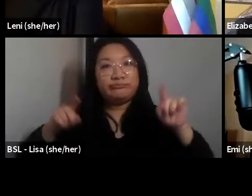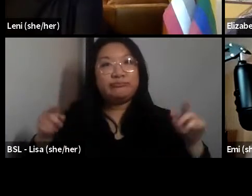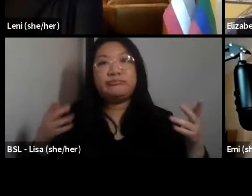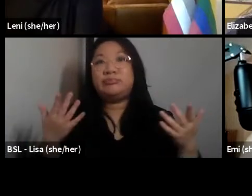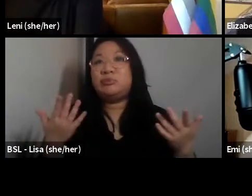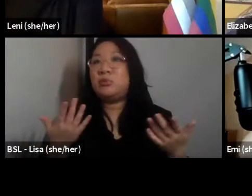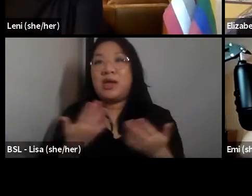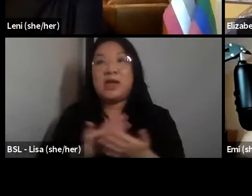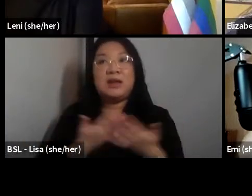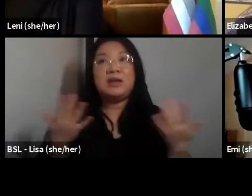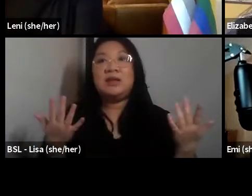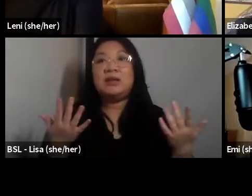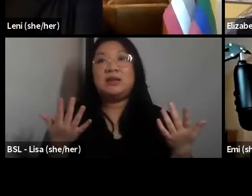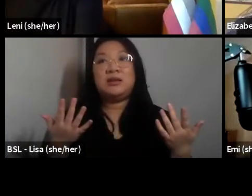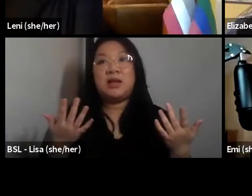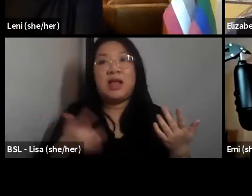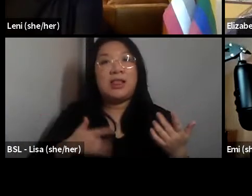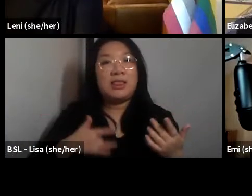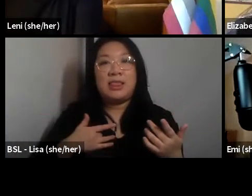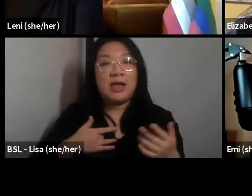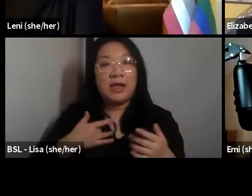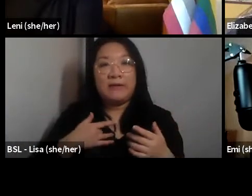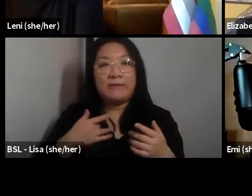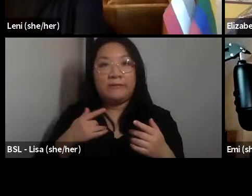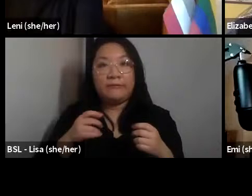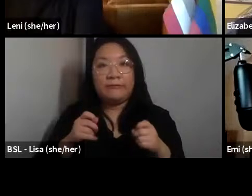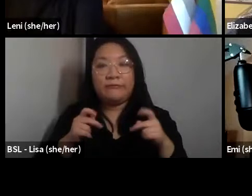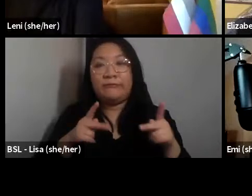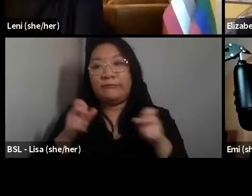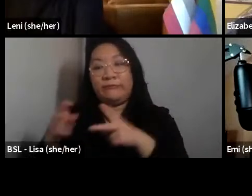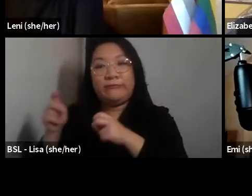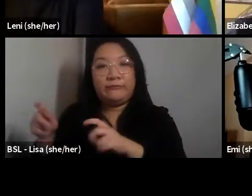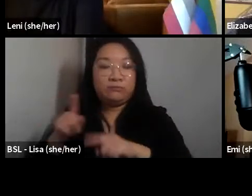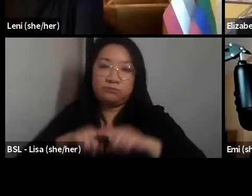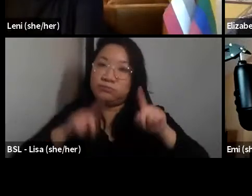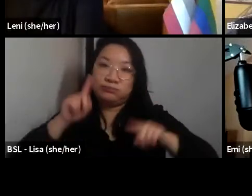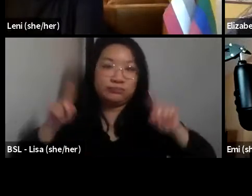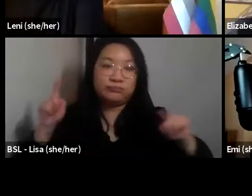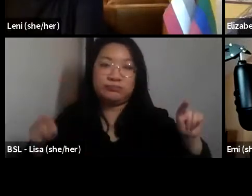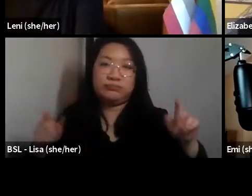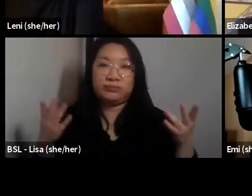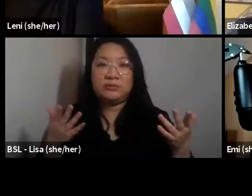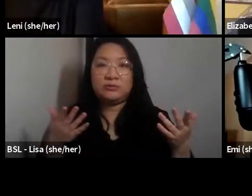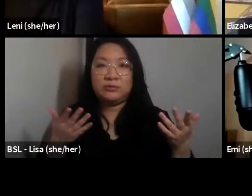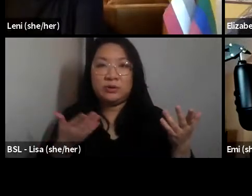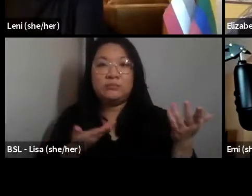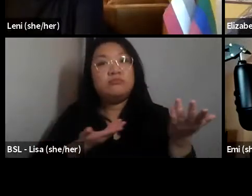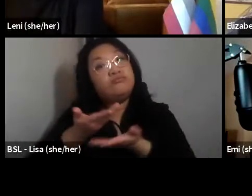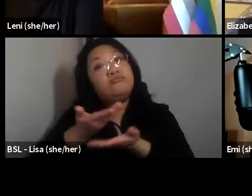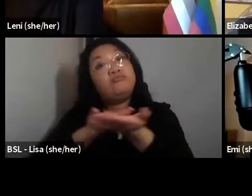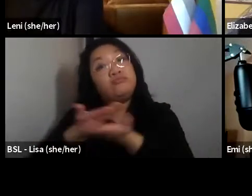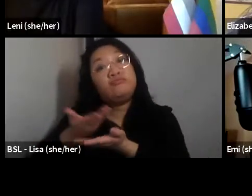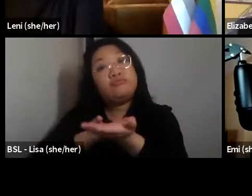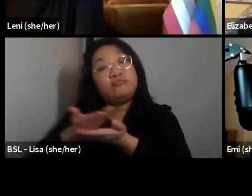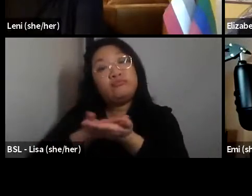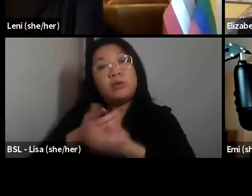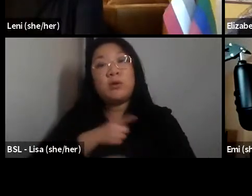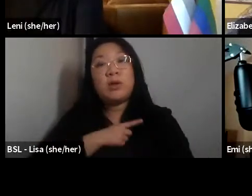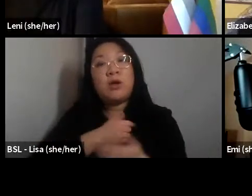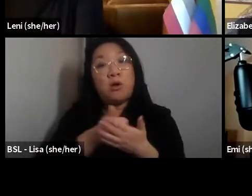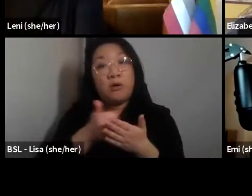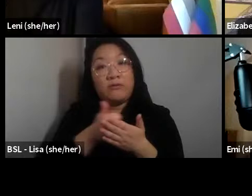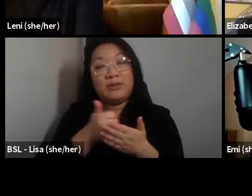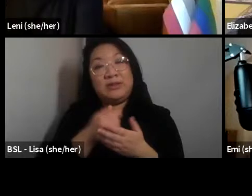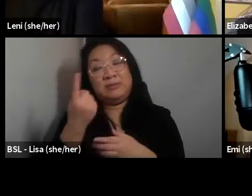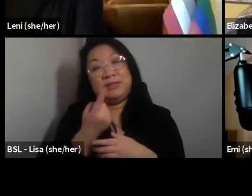who has had a different, you know, way of living, you know, all those sorts of things, listen to what they're saying, because often they're just telling